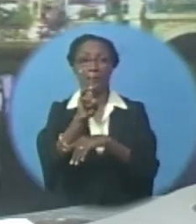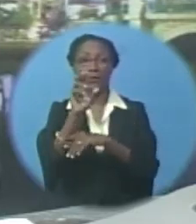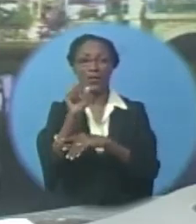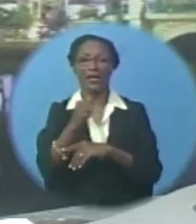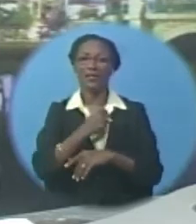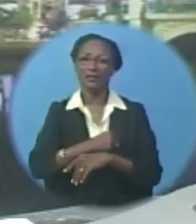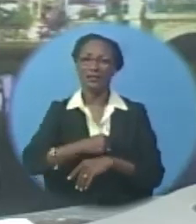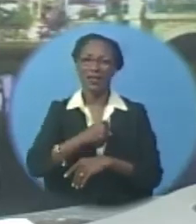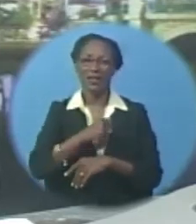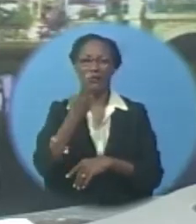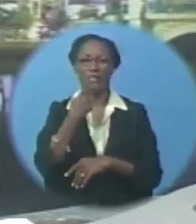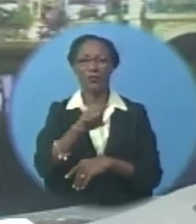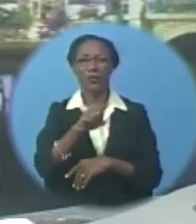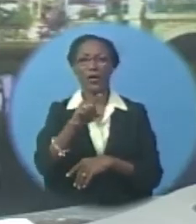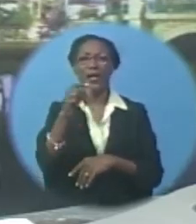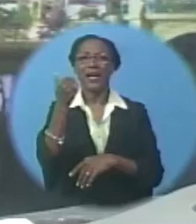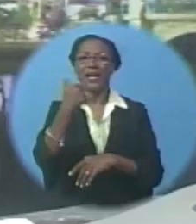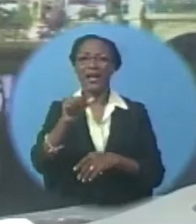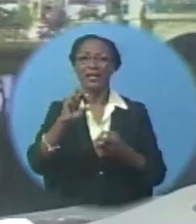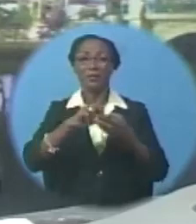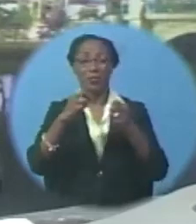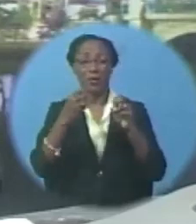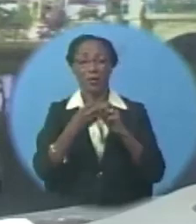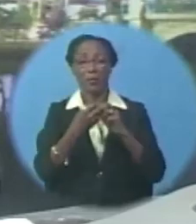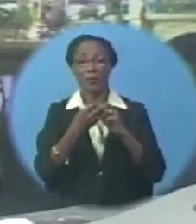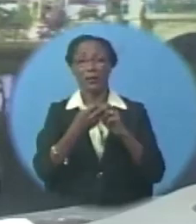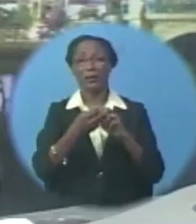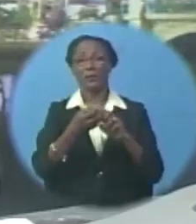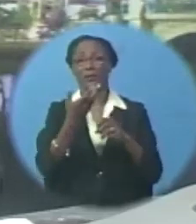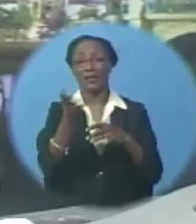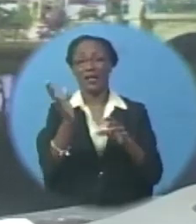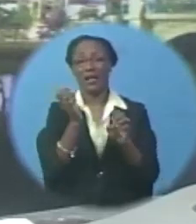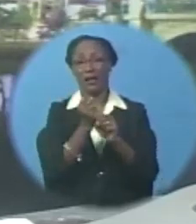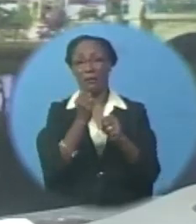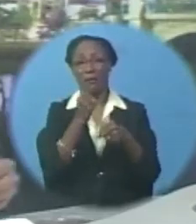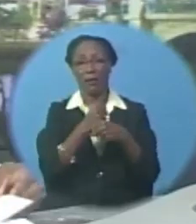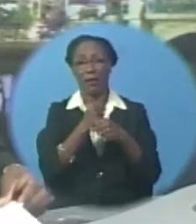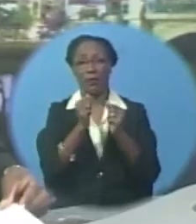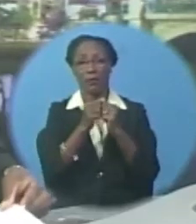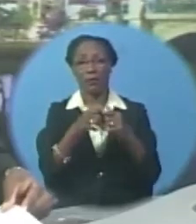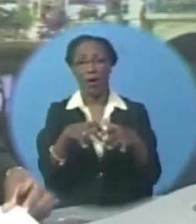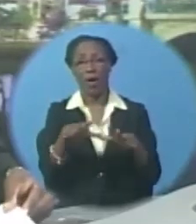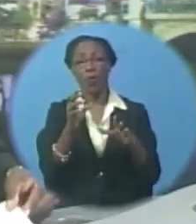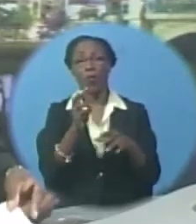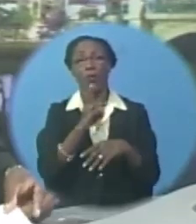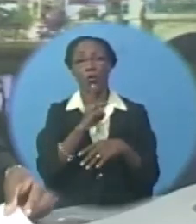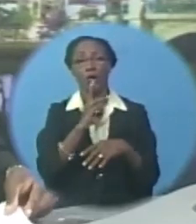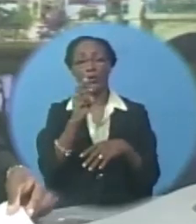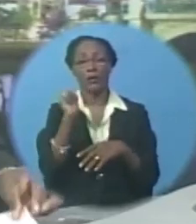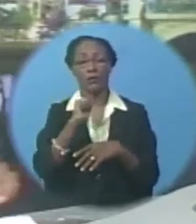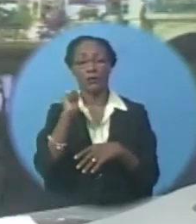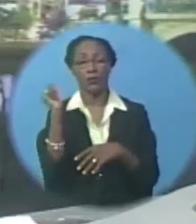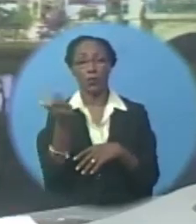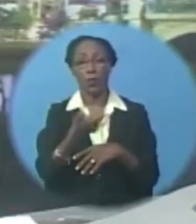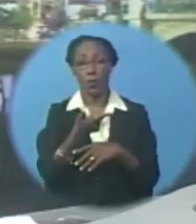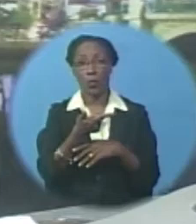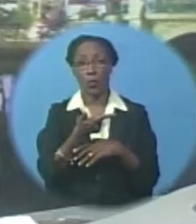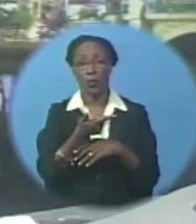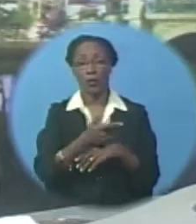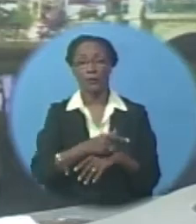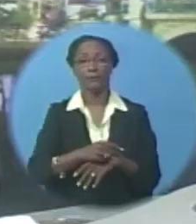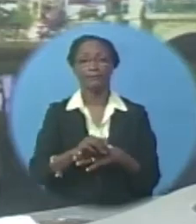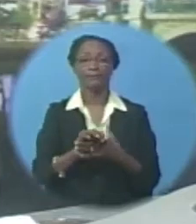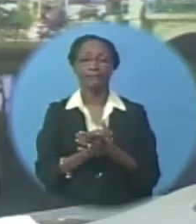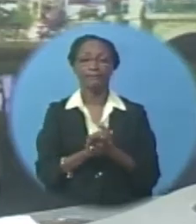any inconvenience caused and reaffirms its commitment to the delivery of water to all. Okay, we'll take a short break here and come back with